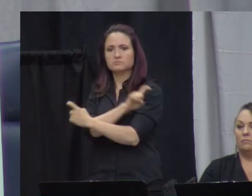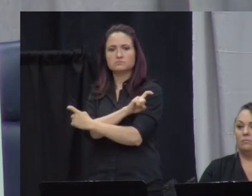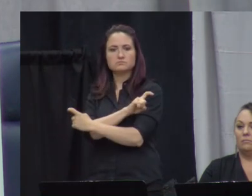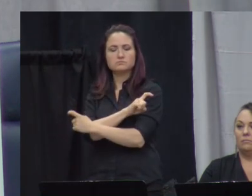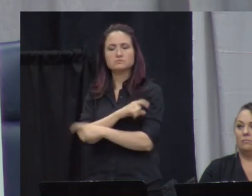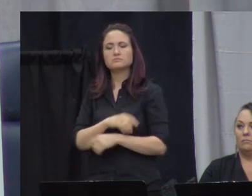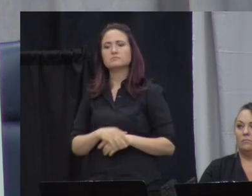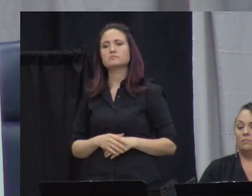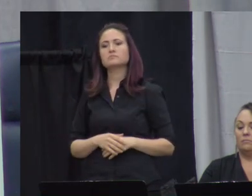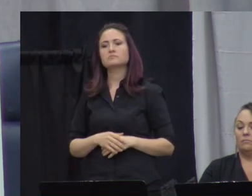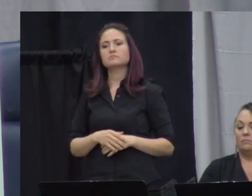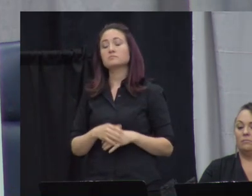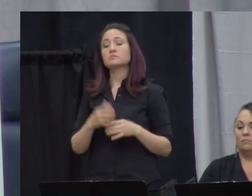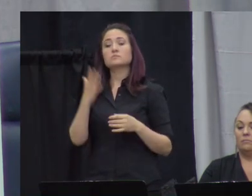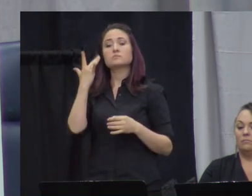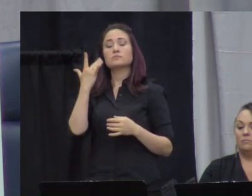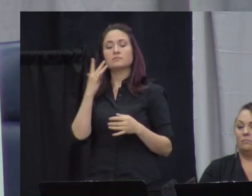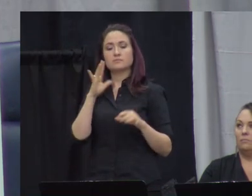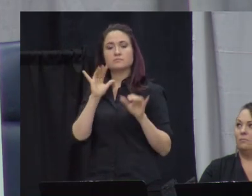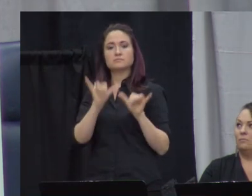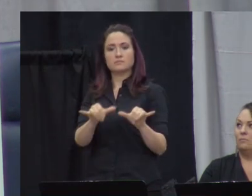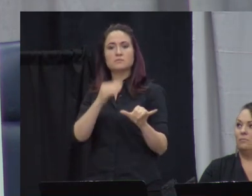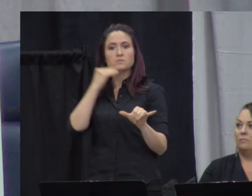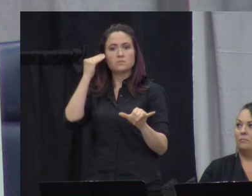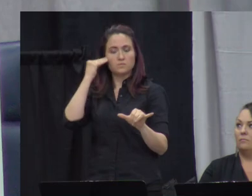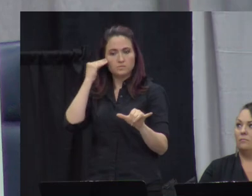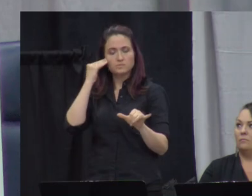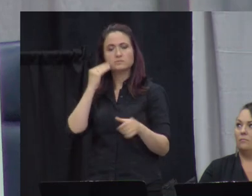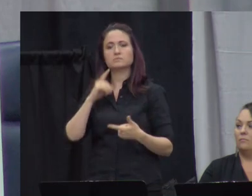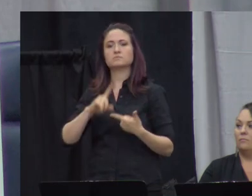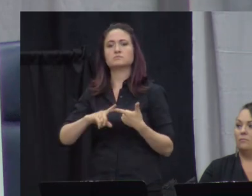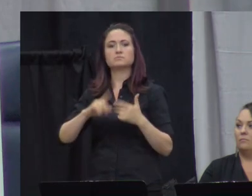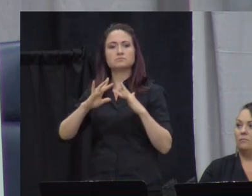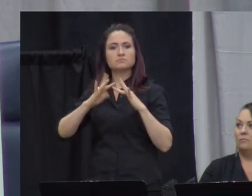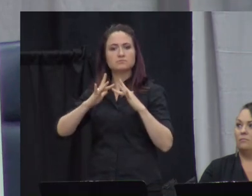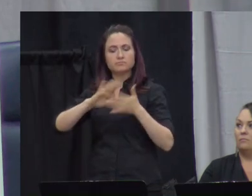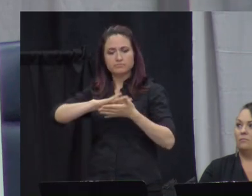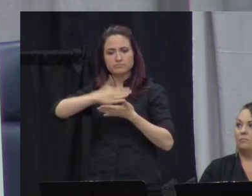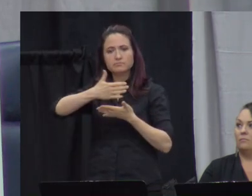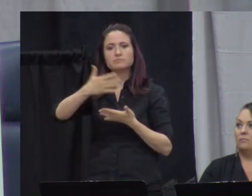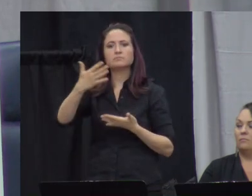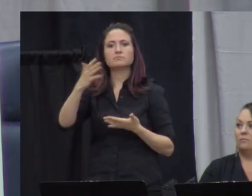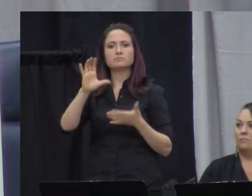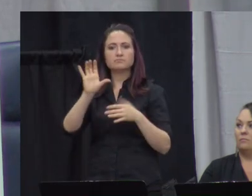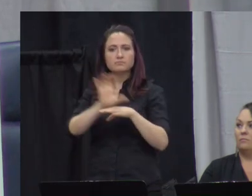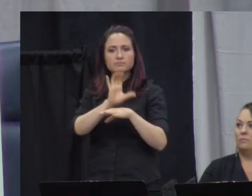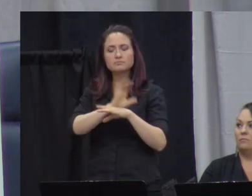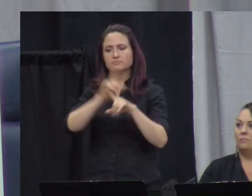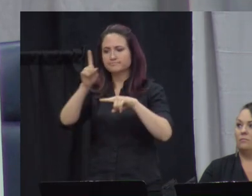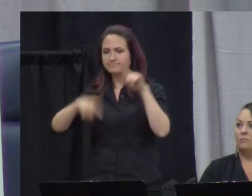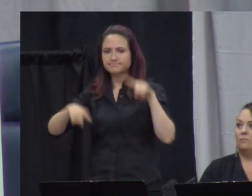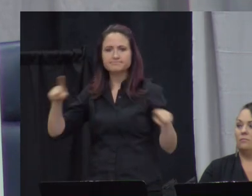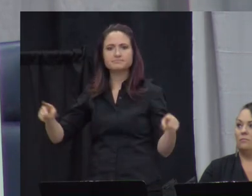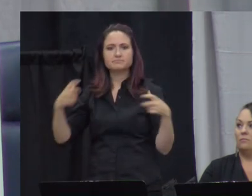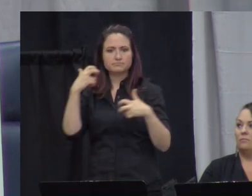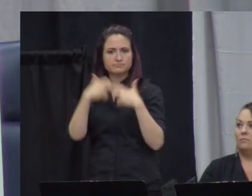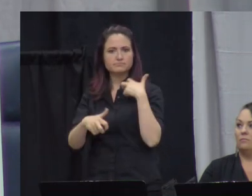with at-home confinement, online classes, and a variety of other issues.